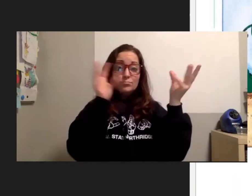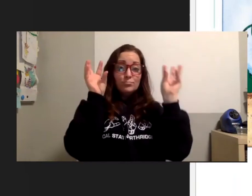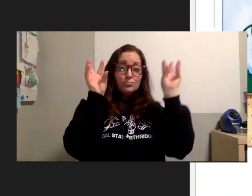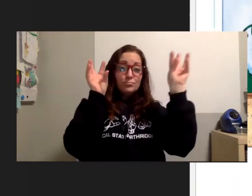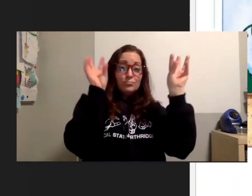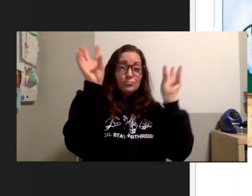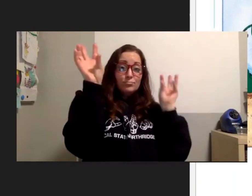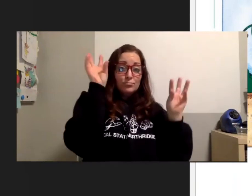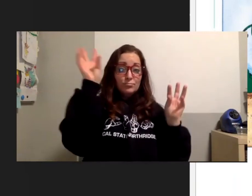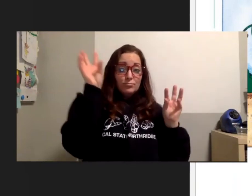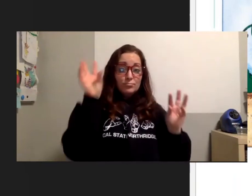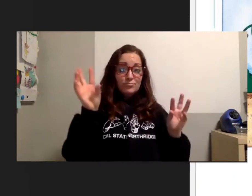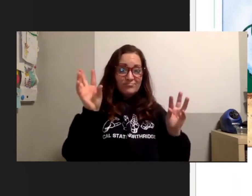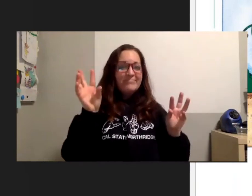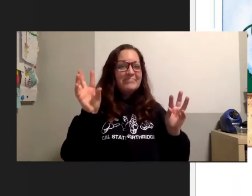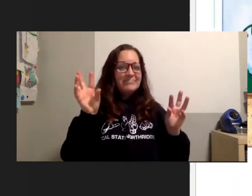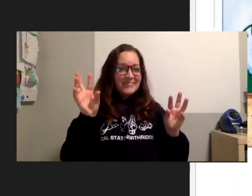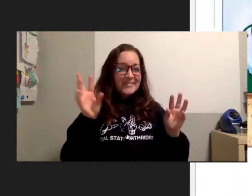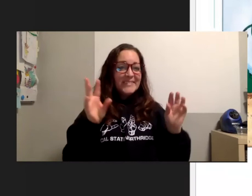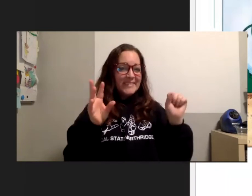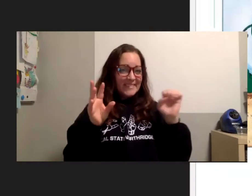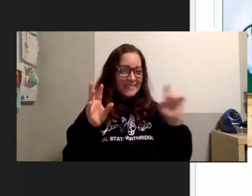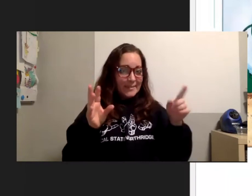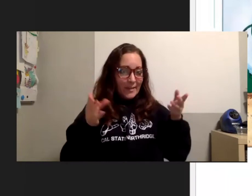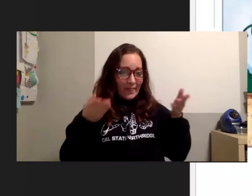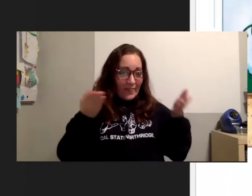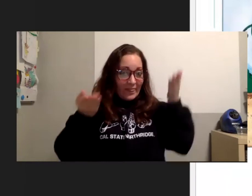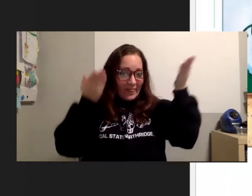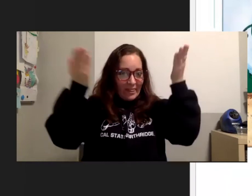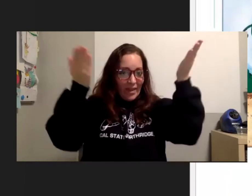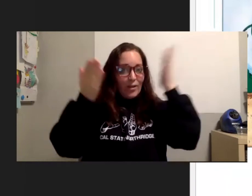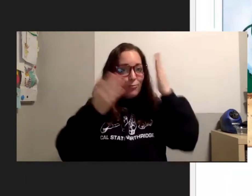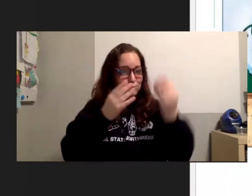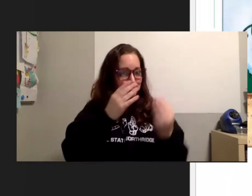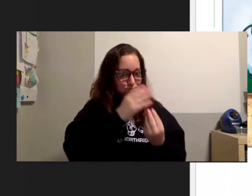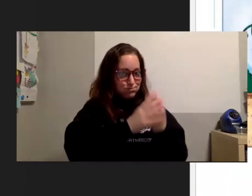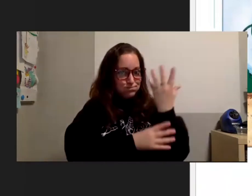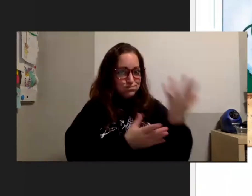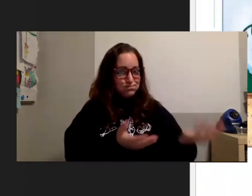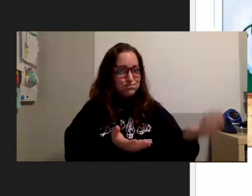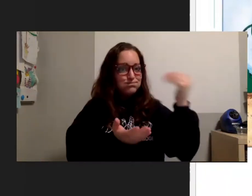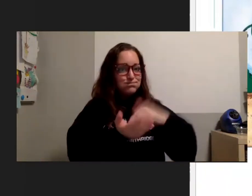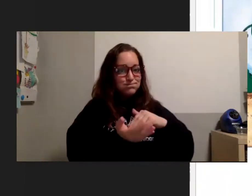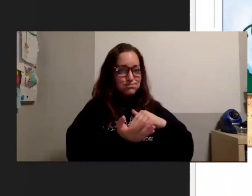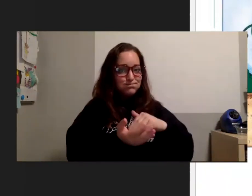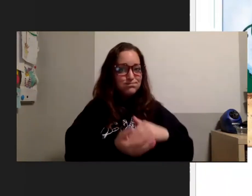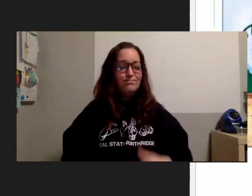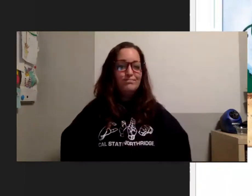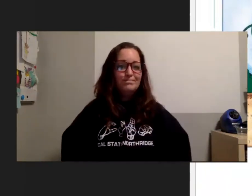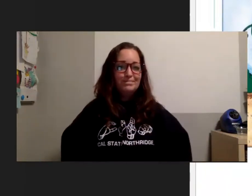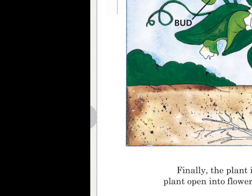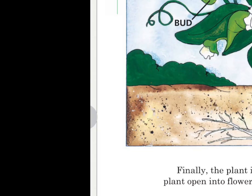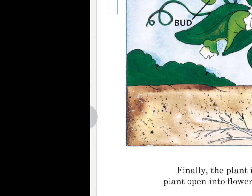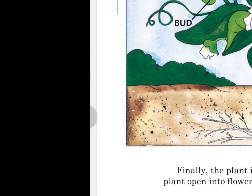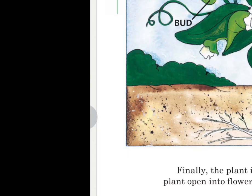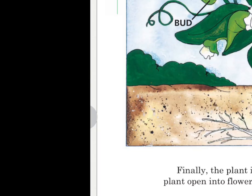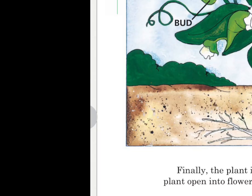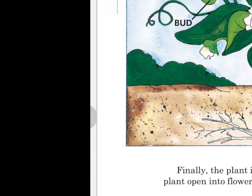Buds on the plant open into flowers where new seeds will grow.